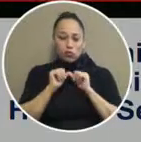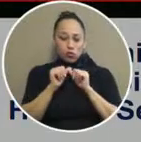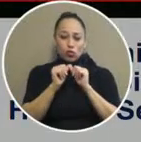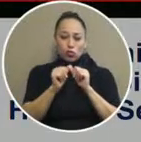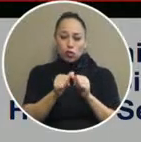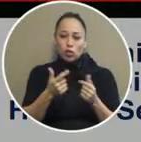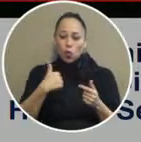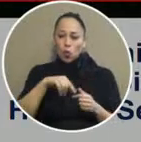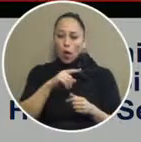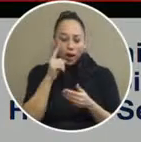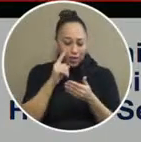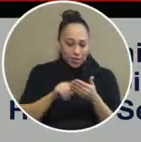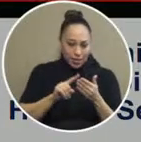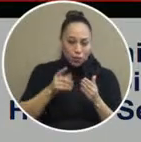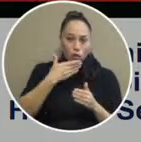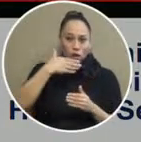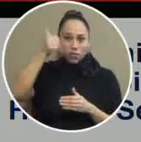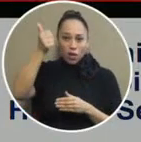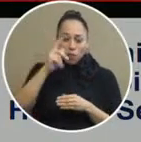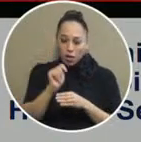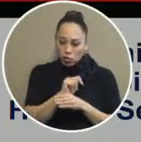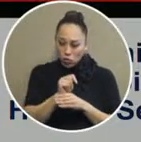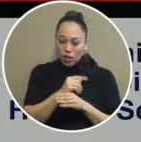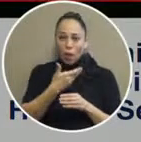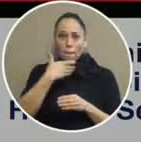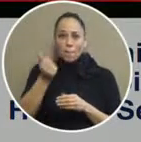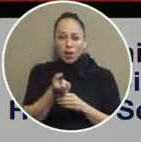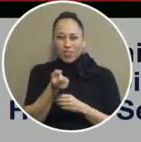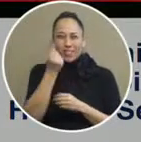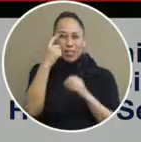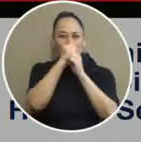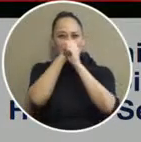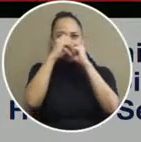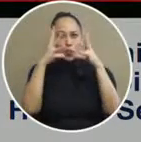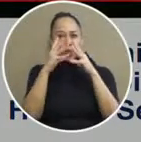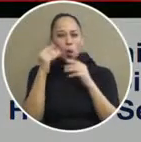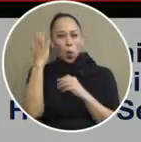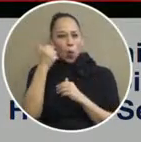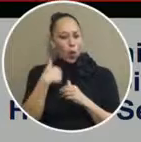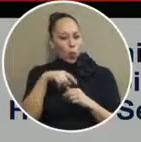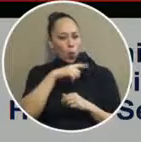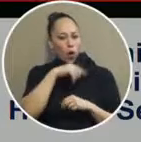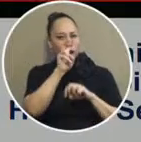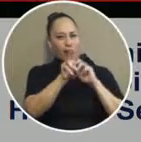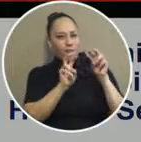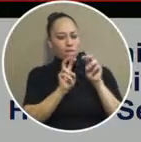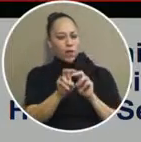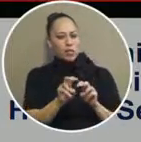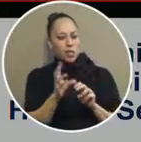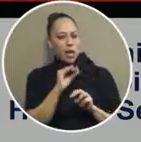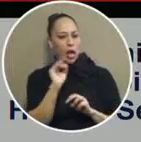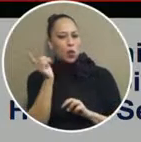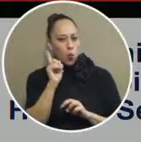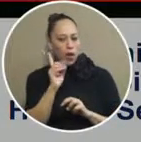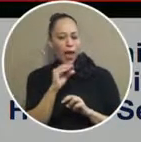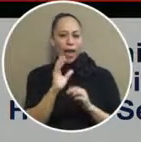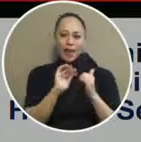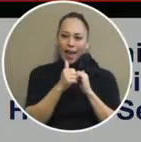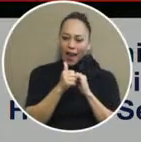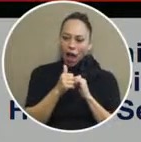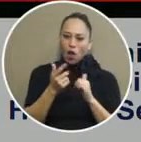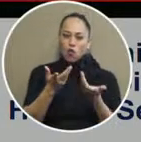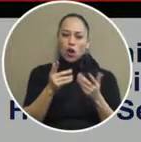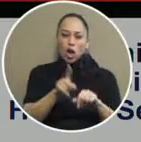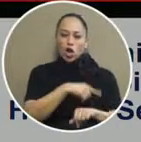best practice, and we make sure that we have an understanding of why we are investing and what we are investing in and how that's going to have